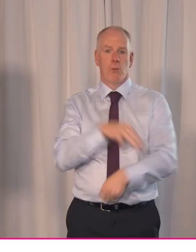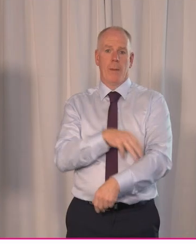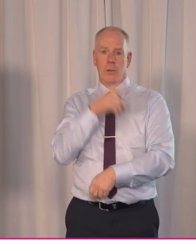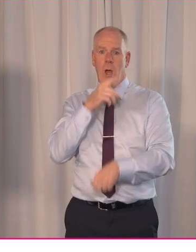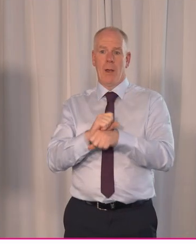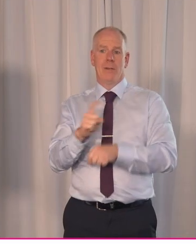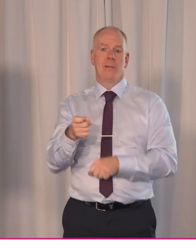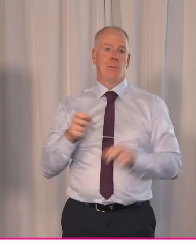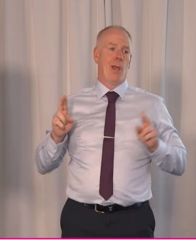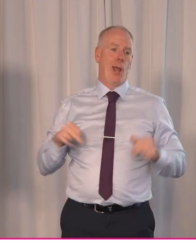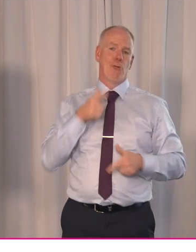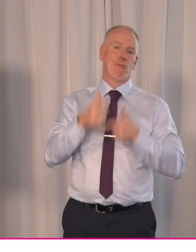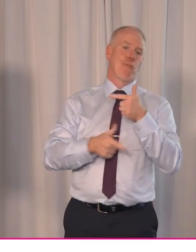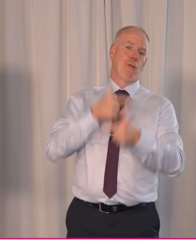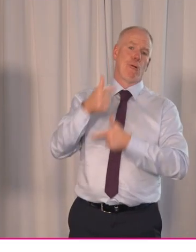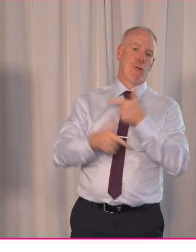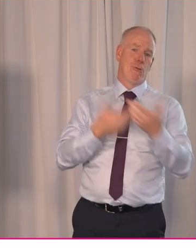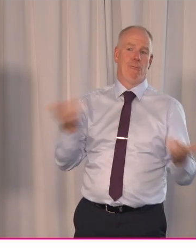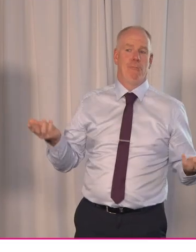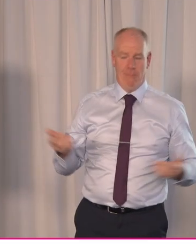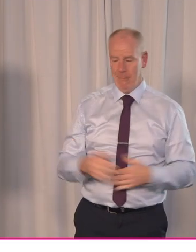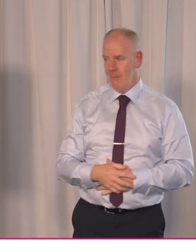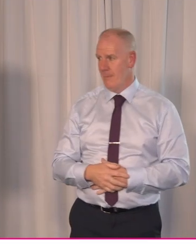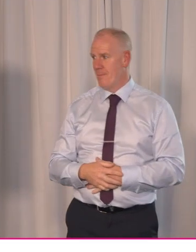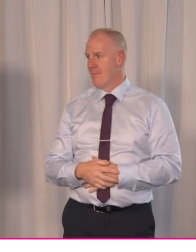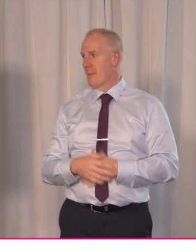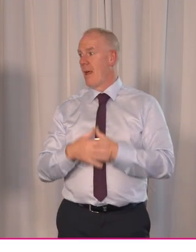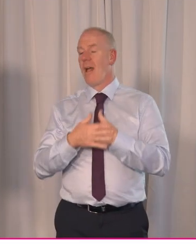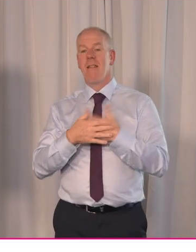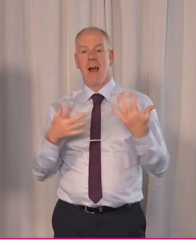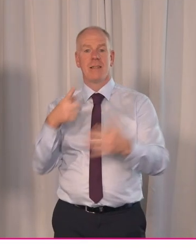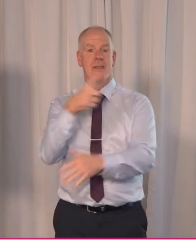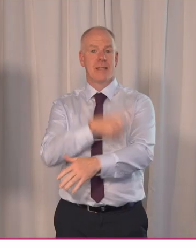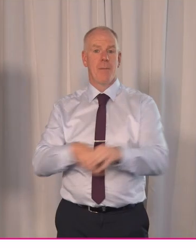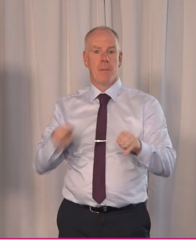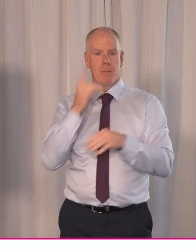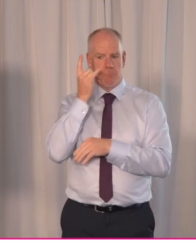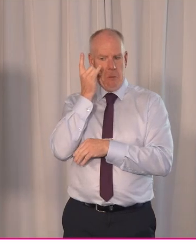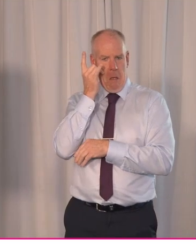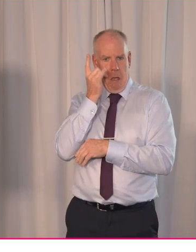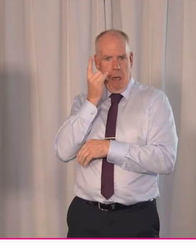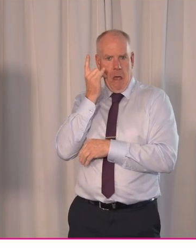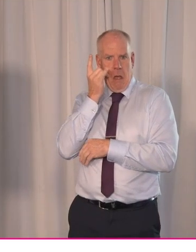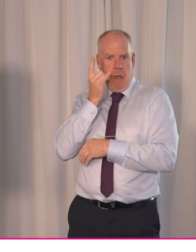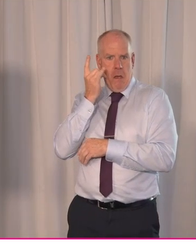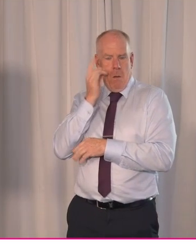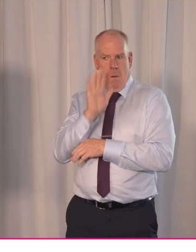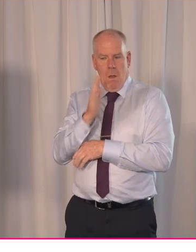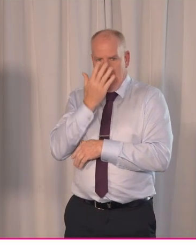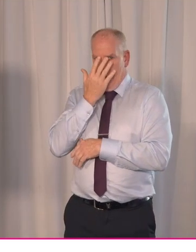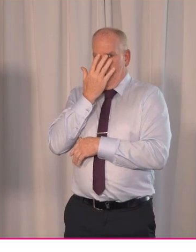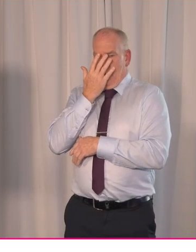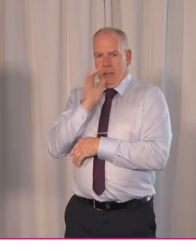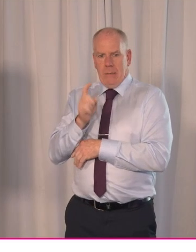we can talk away. And many disabled people feel shy or embarrassed about the